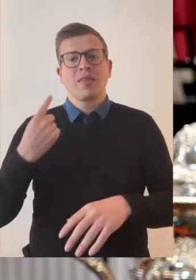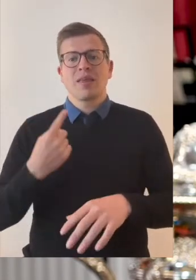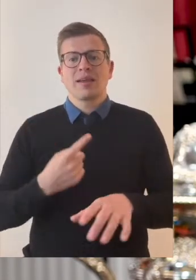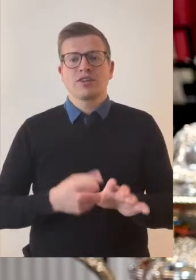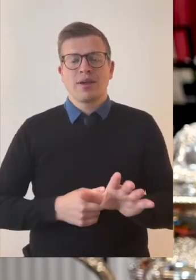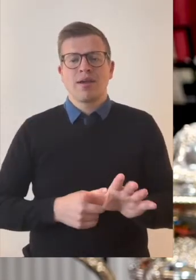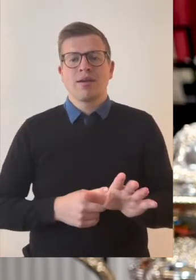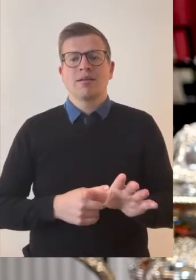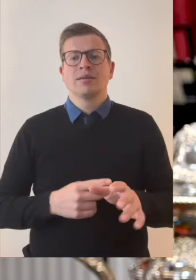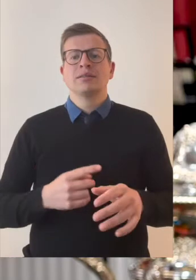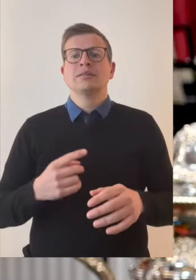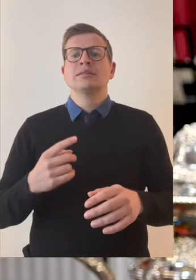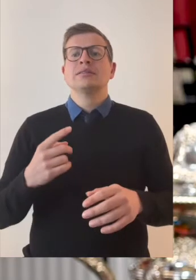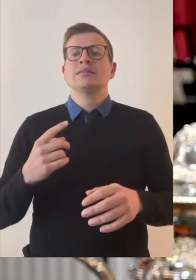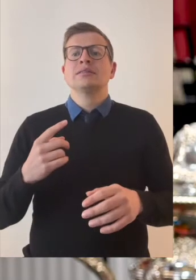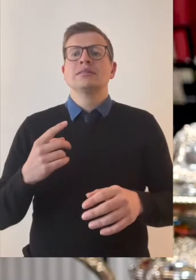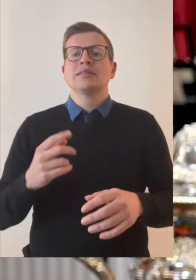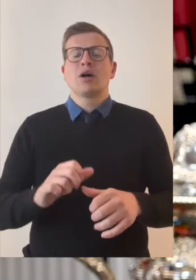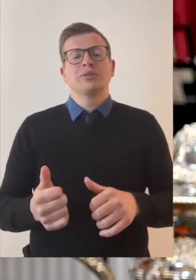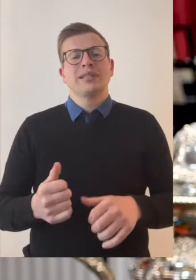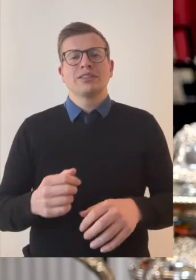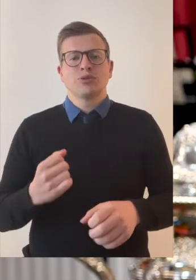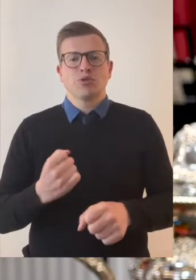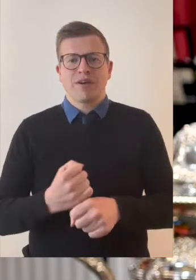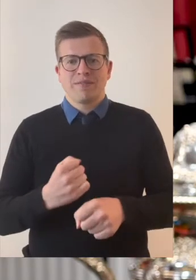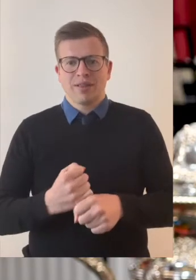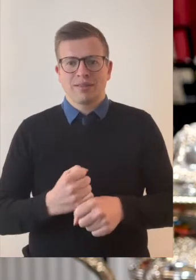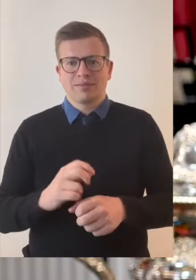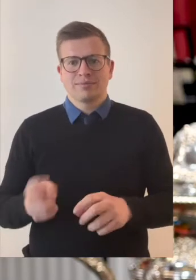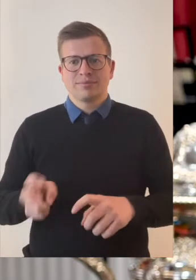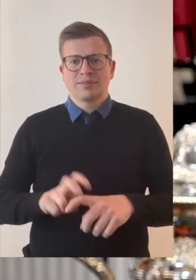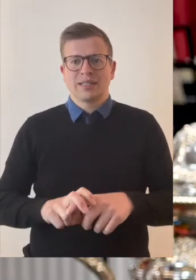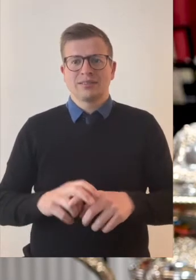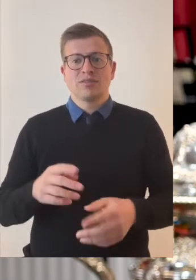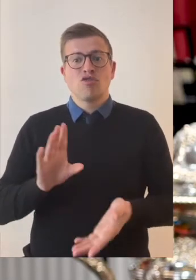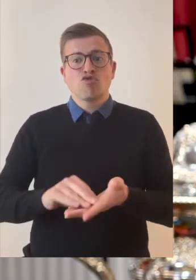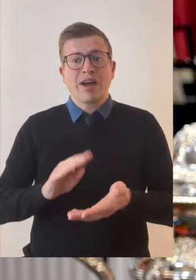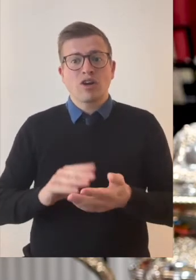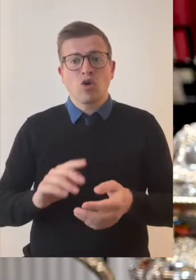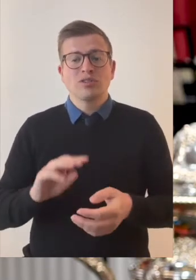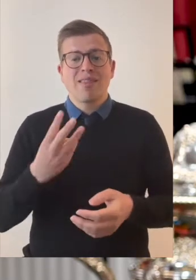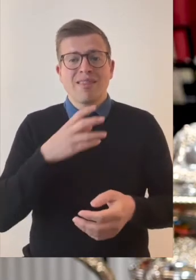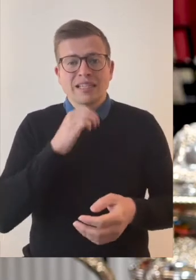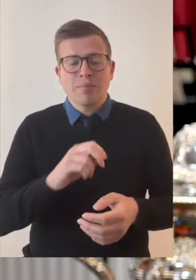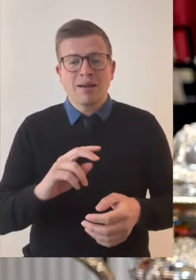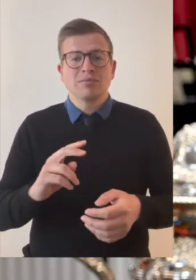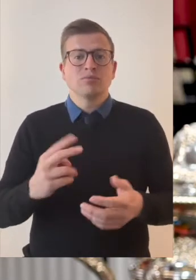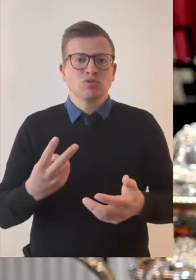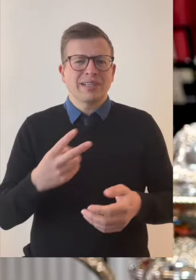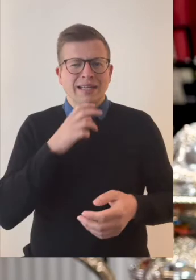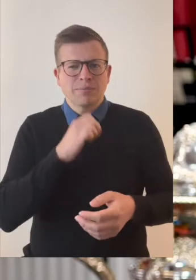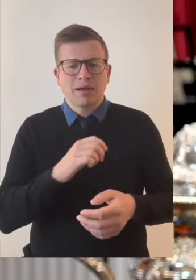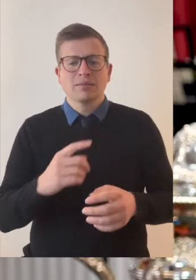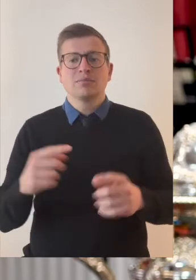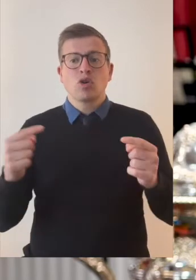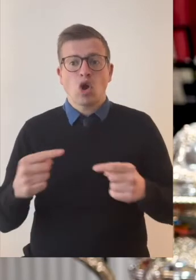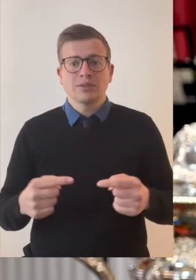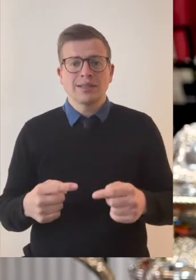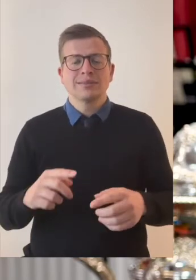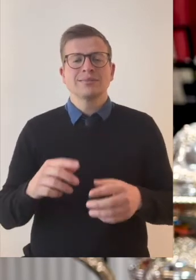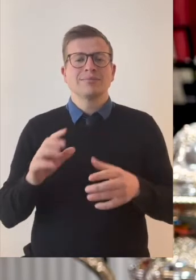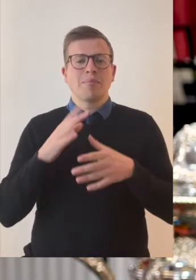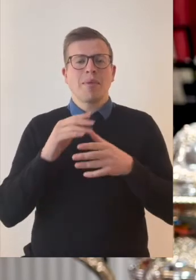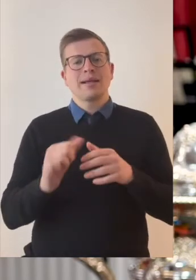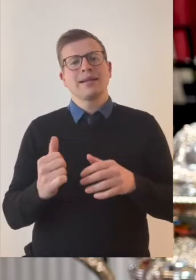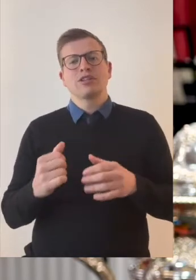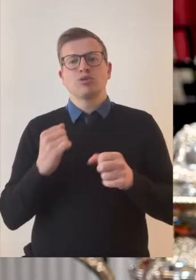1964. And actually, at that time, I was sat next to Granville. On the record, I played third man down, or second man down, but